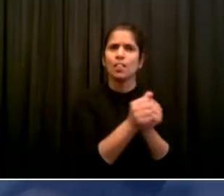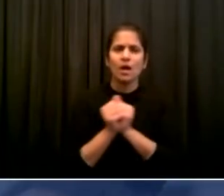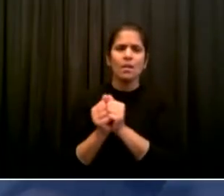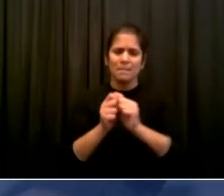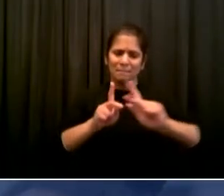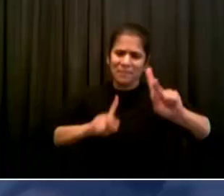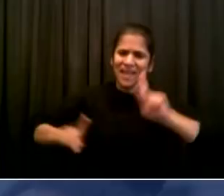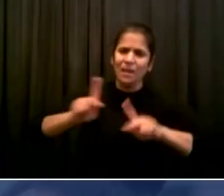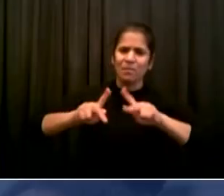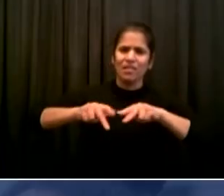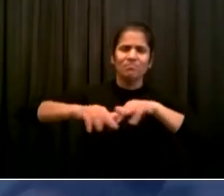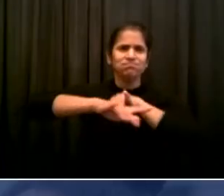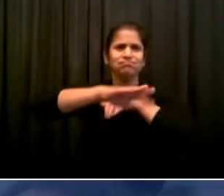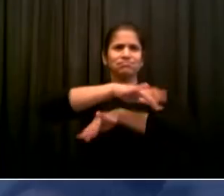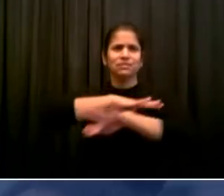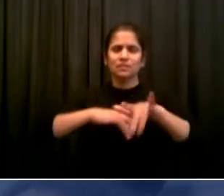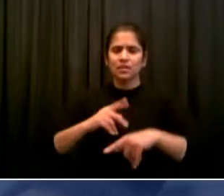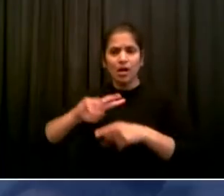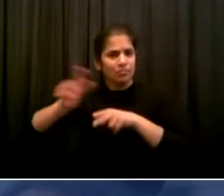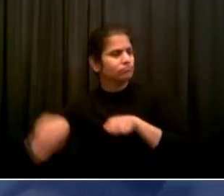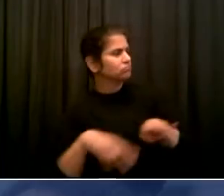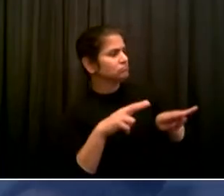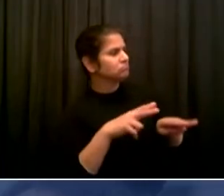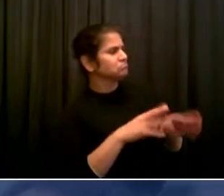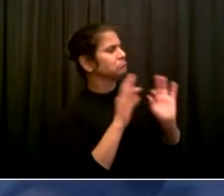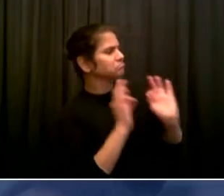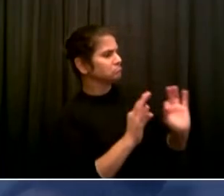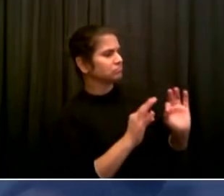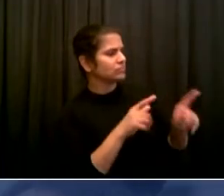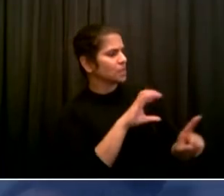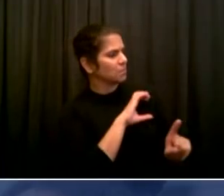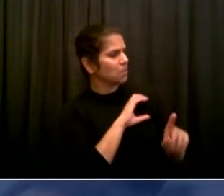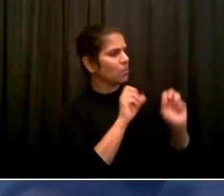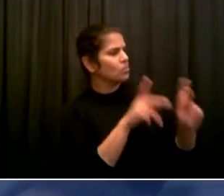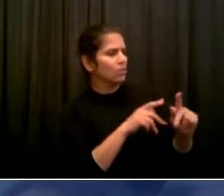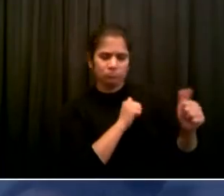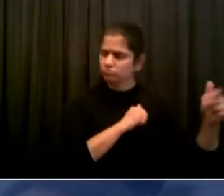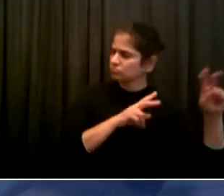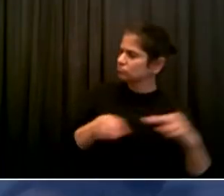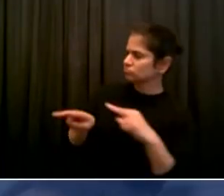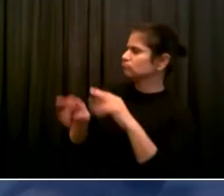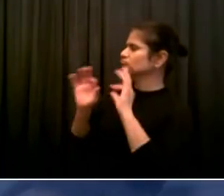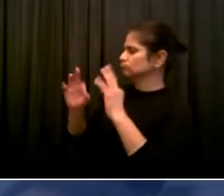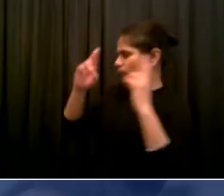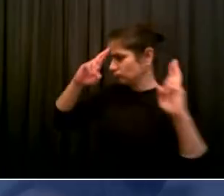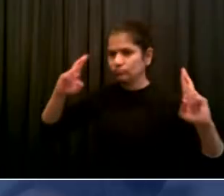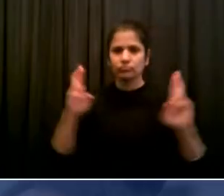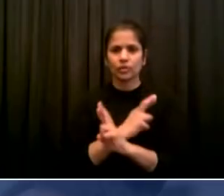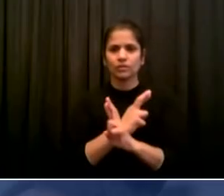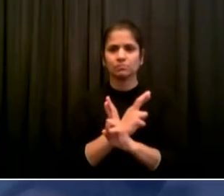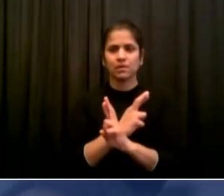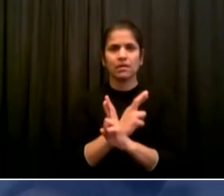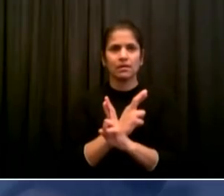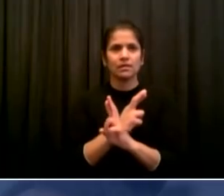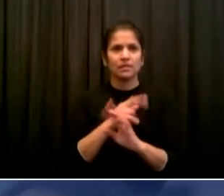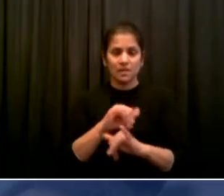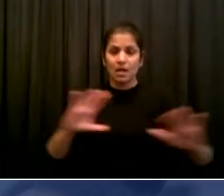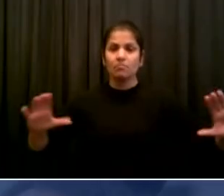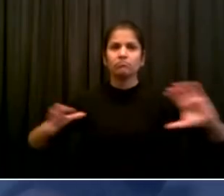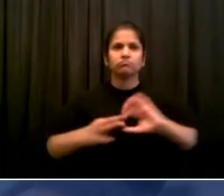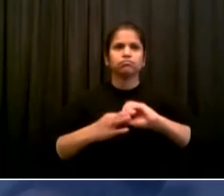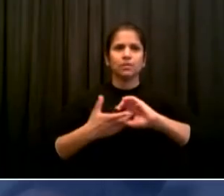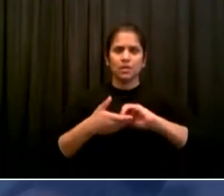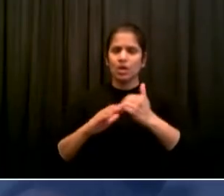its composition, that hears their community and makes adjustments and changes based on community concerns, that is resilient in the sense that